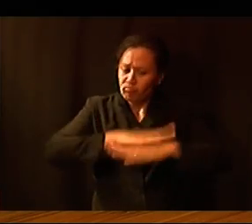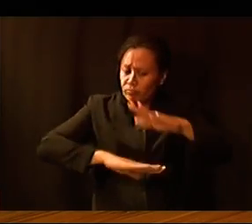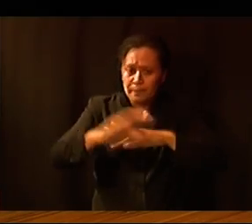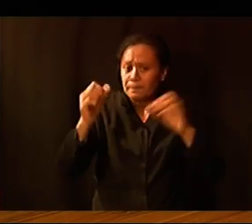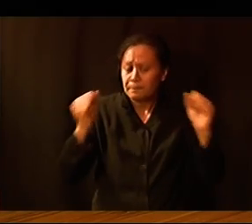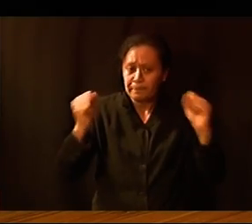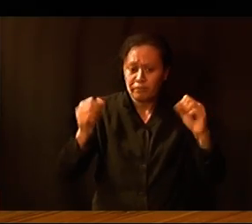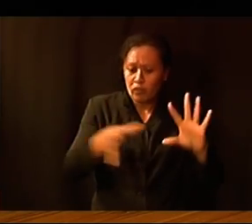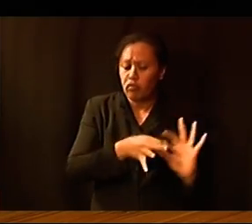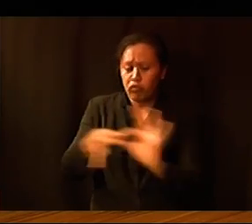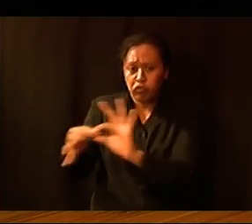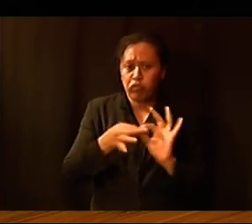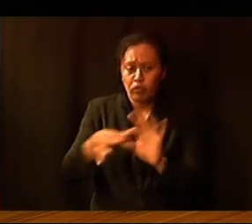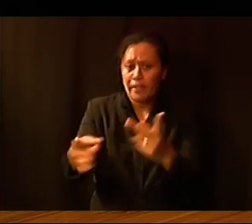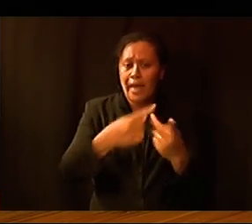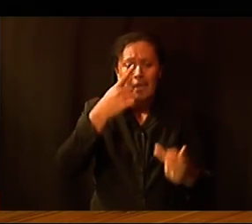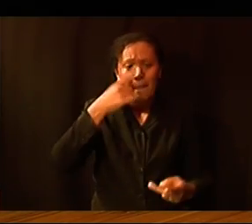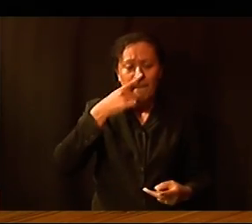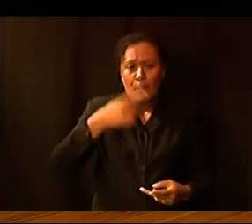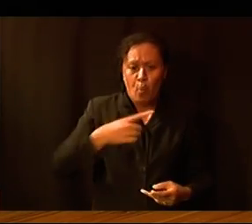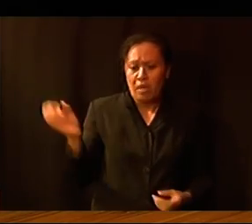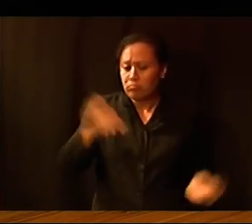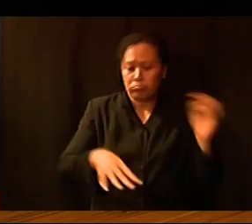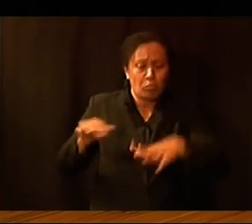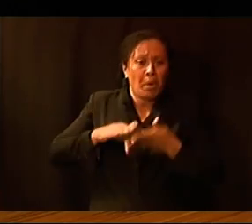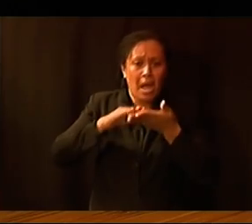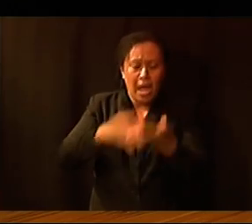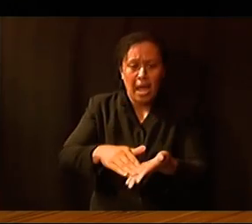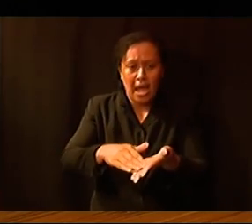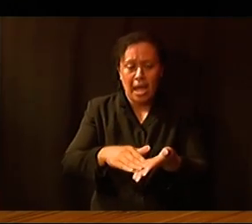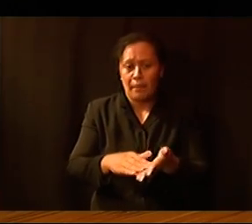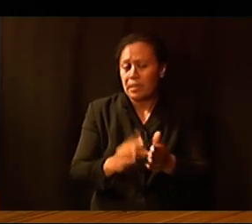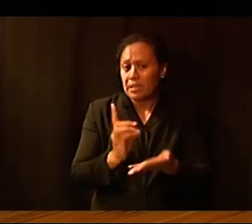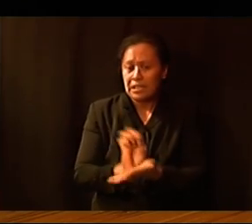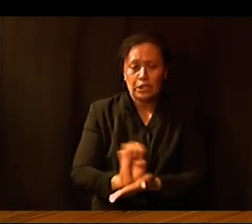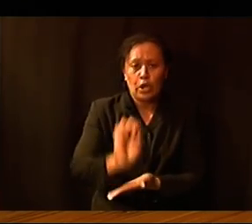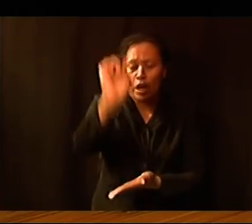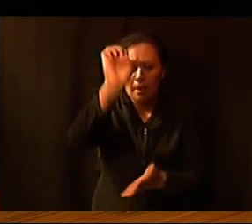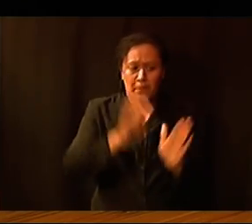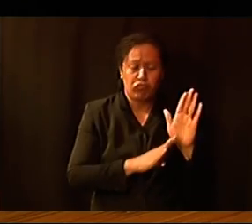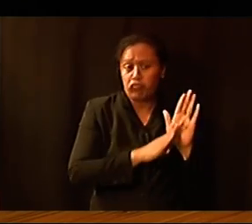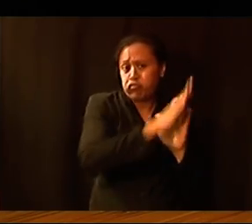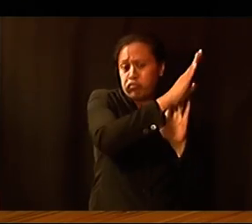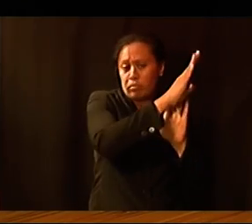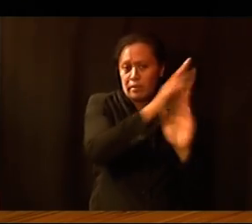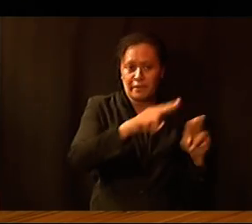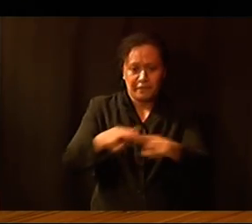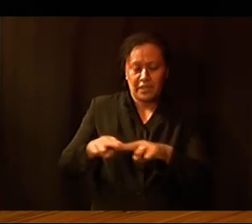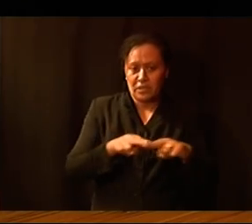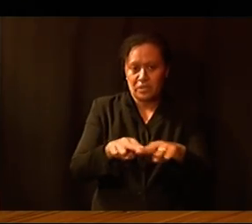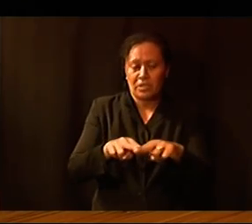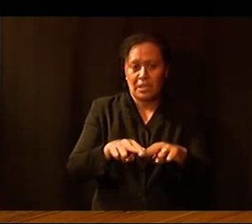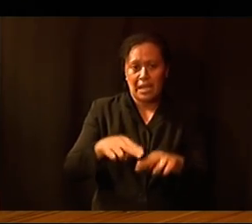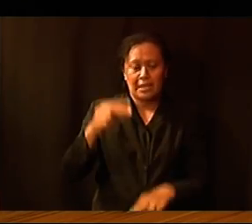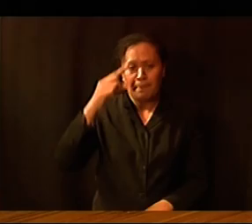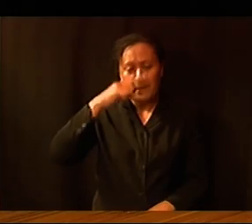strong partnerships between government and stakeholders that have the capacity and ability to contribute meaningfully to the economic